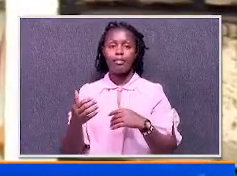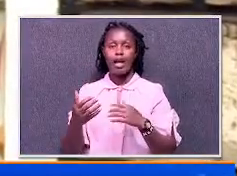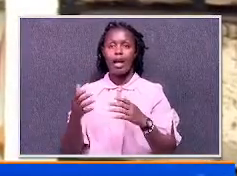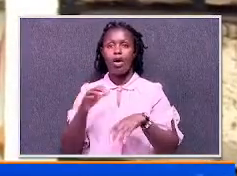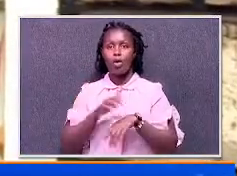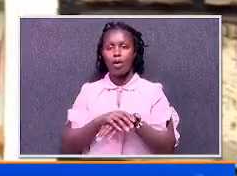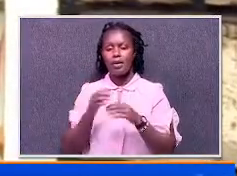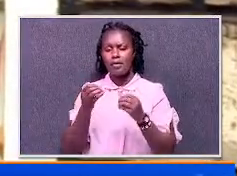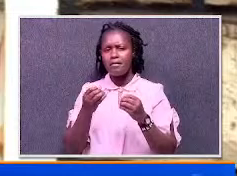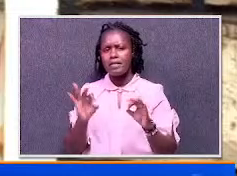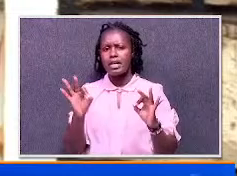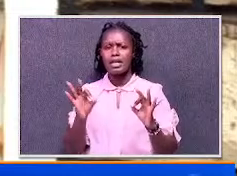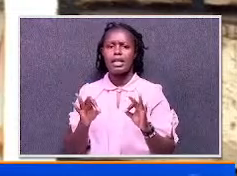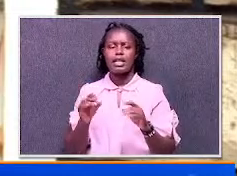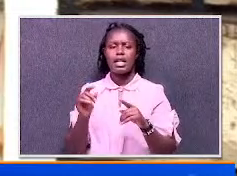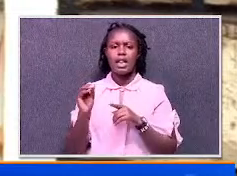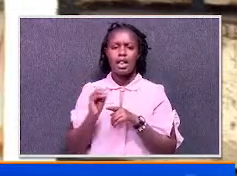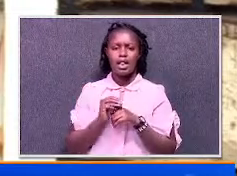maybe